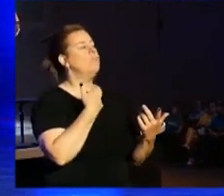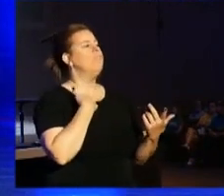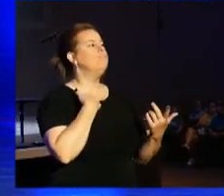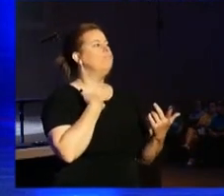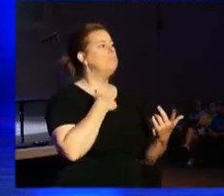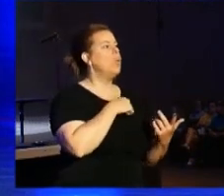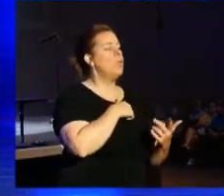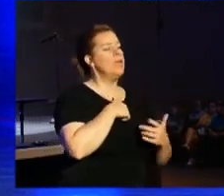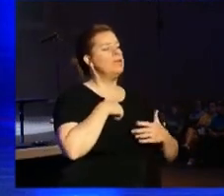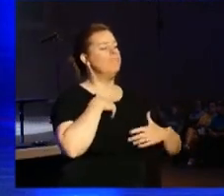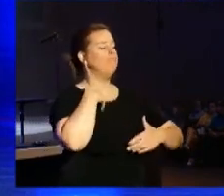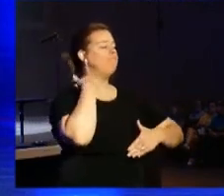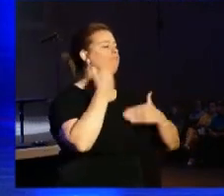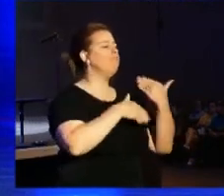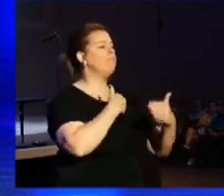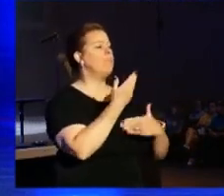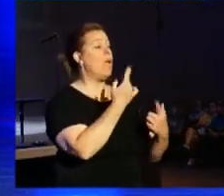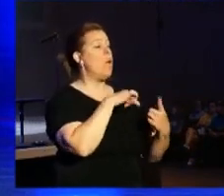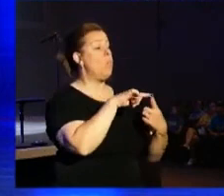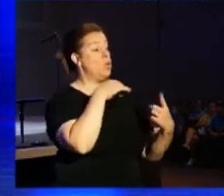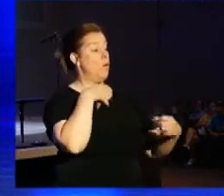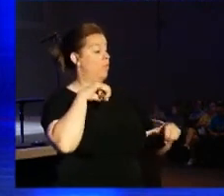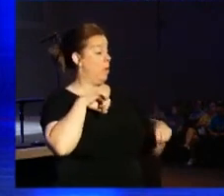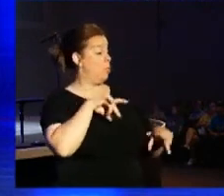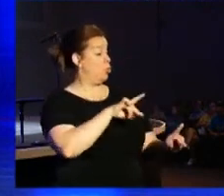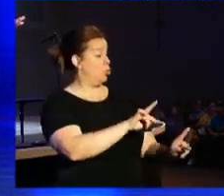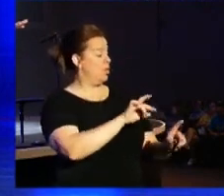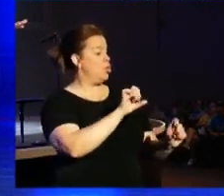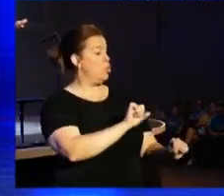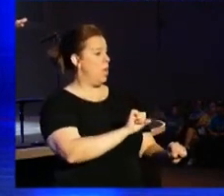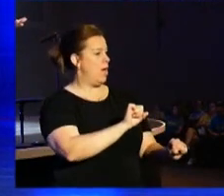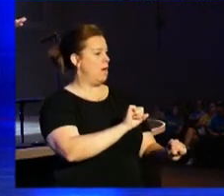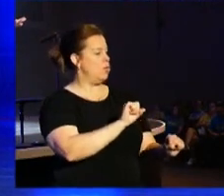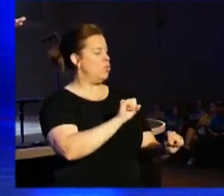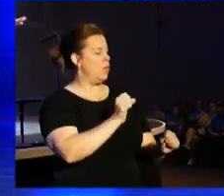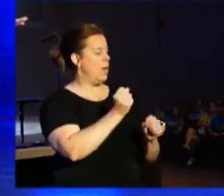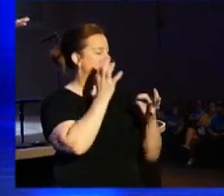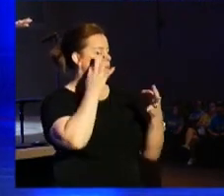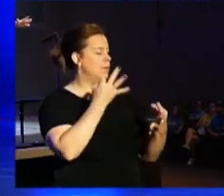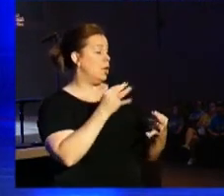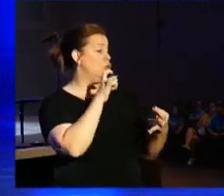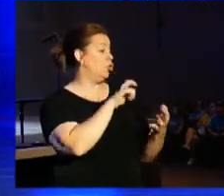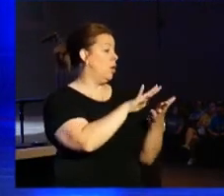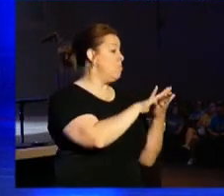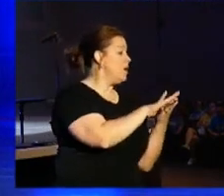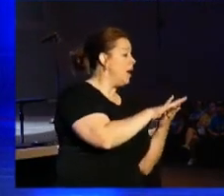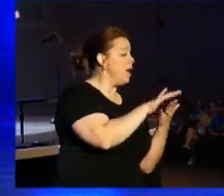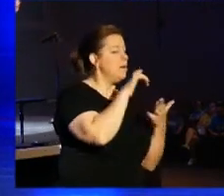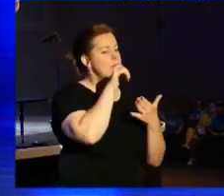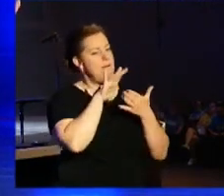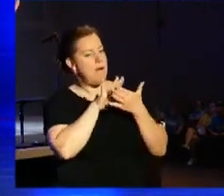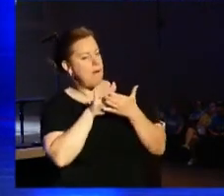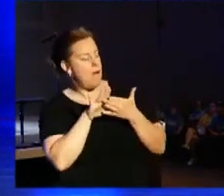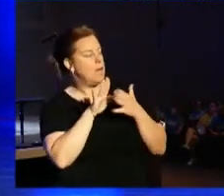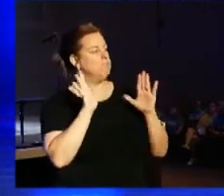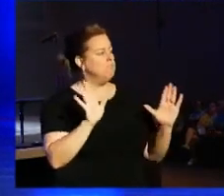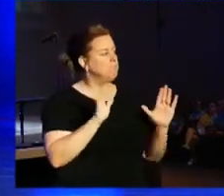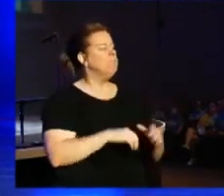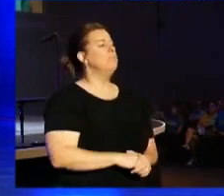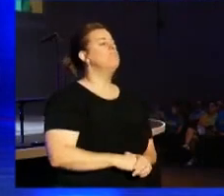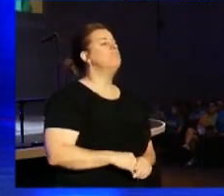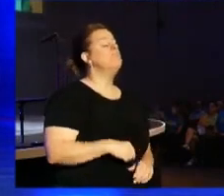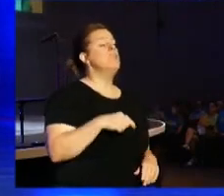as situations present themselves to us, we can either be kind or not kind. Where we can walk through life like, I'm gonna be